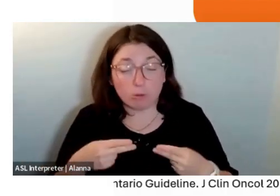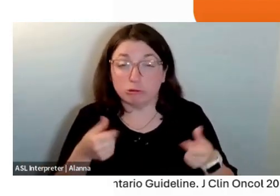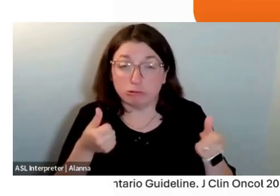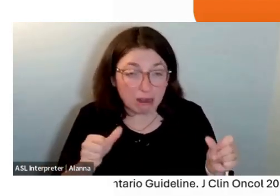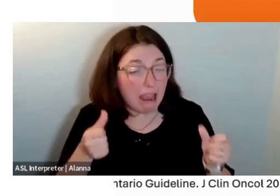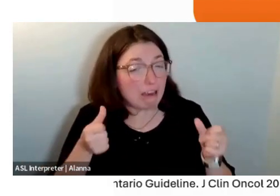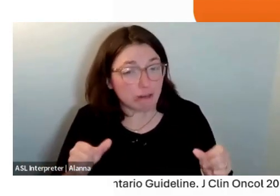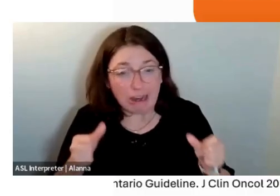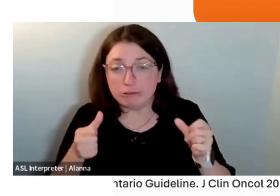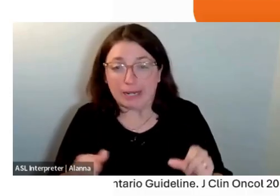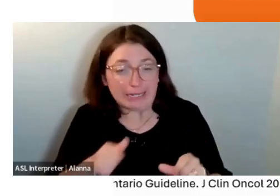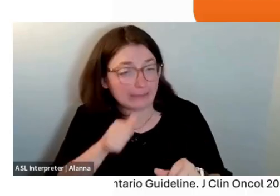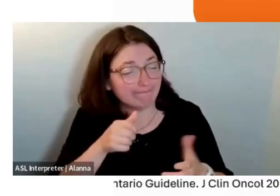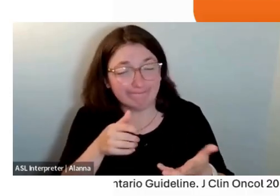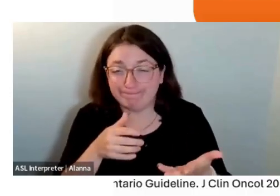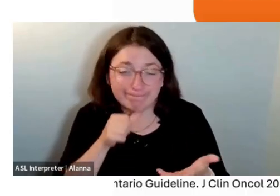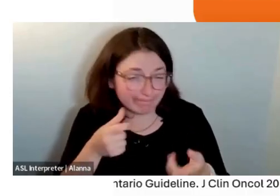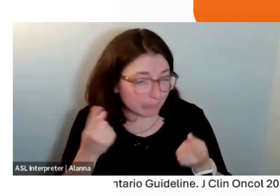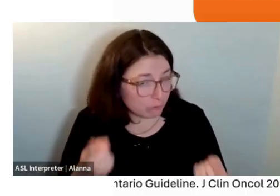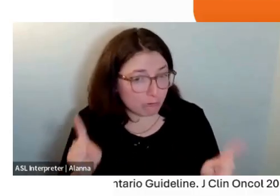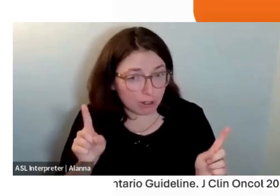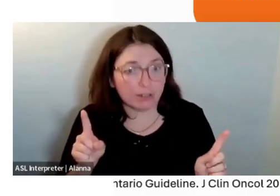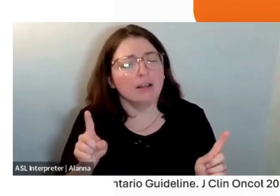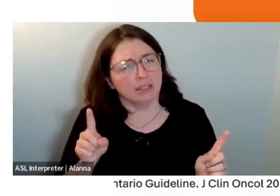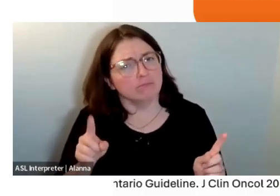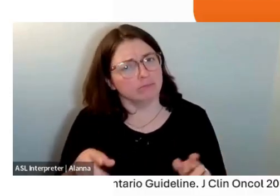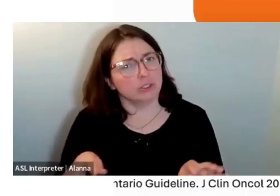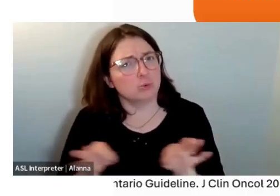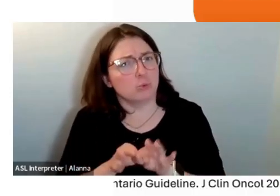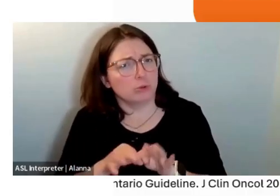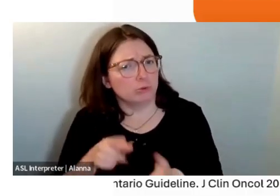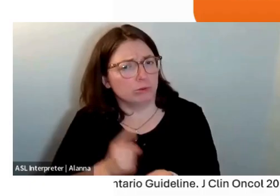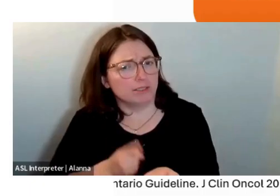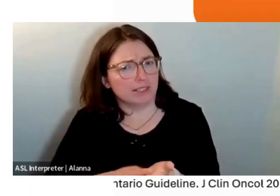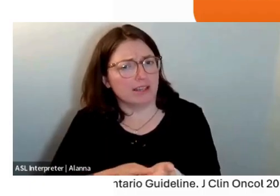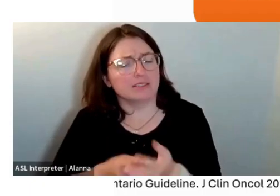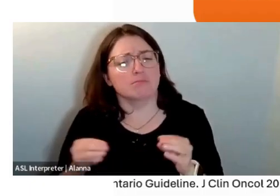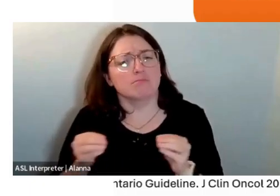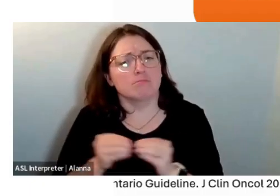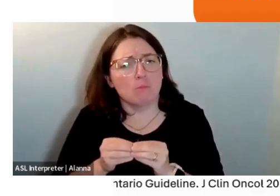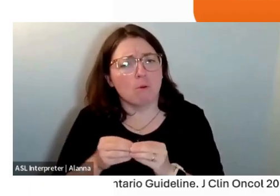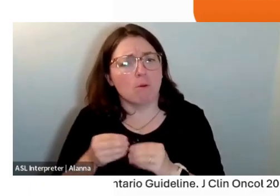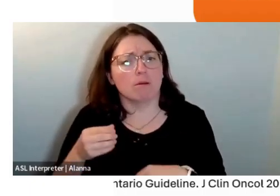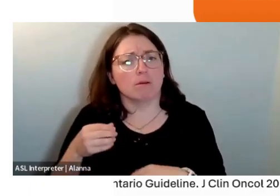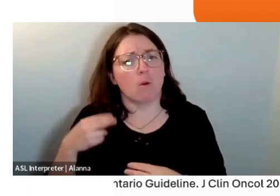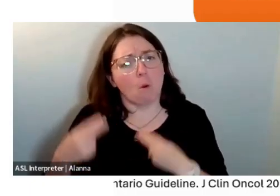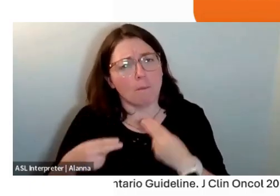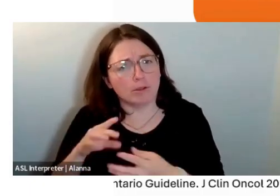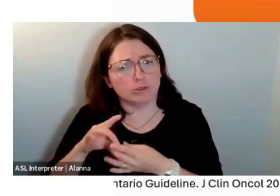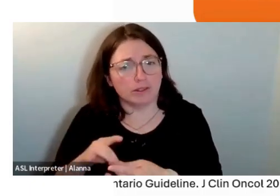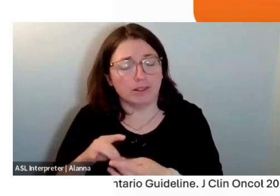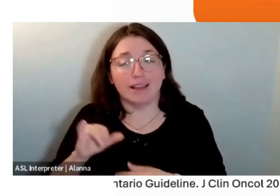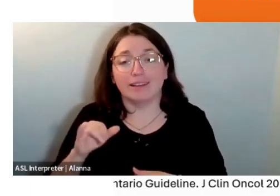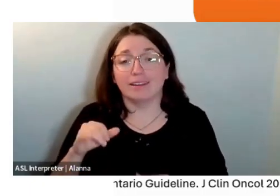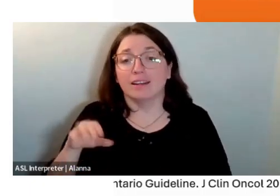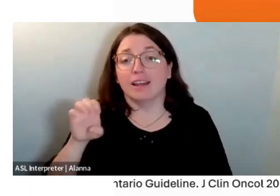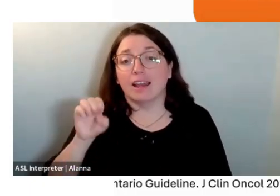a conversation to consider other options, including hormonal ones like topical estrogen or DHEA.